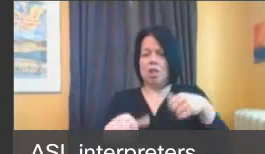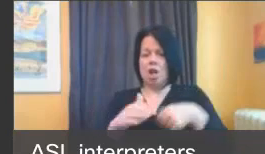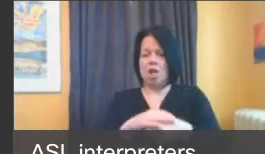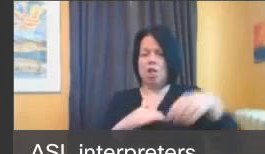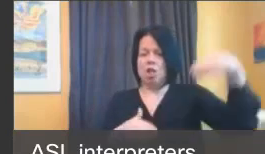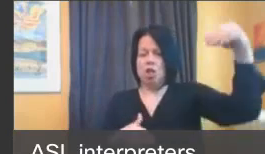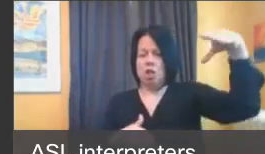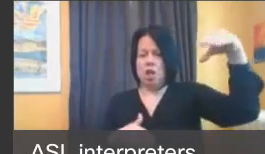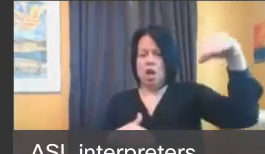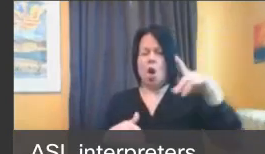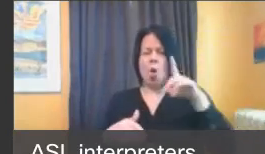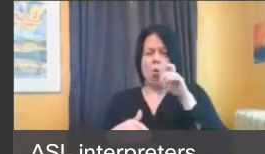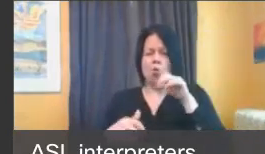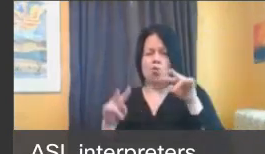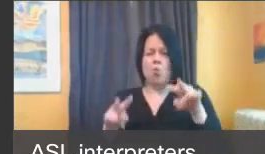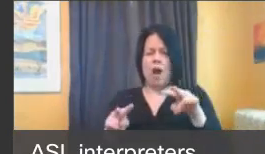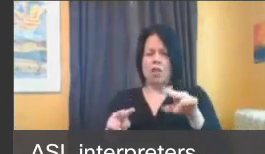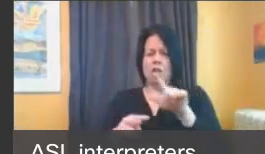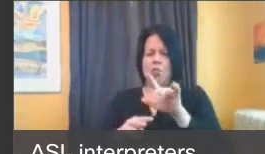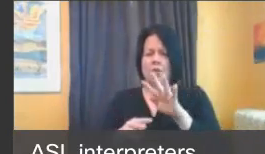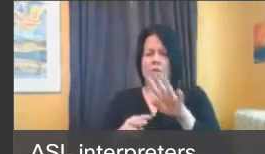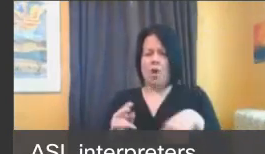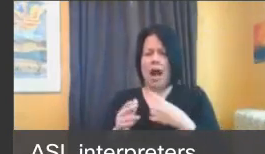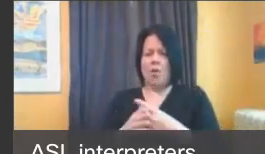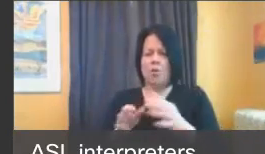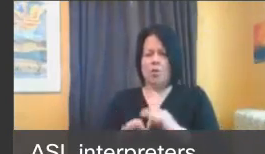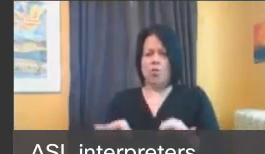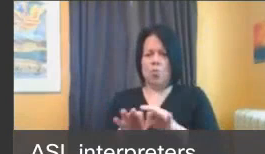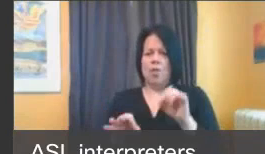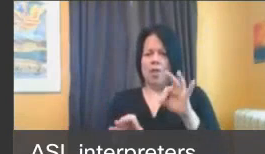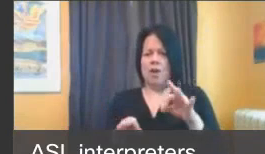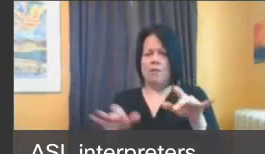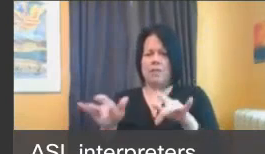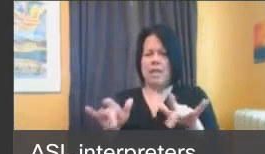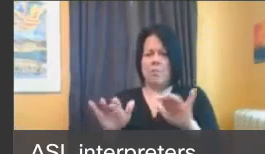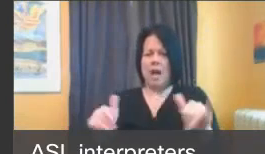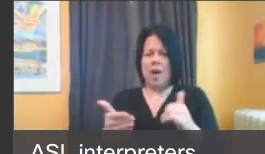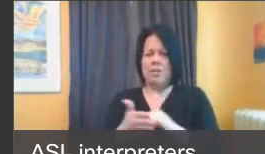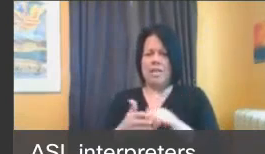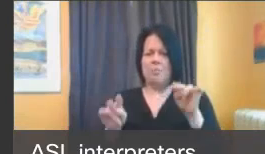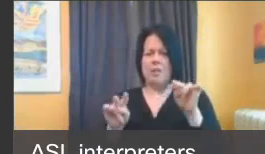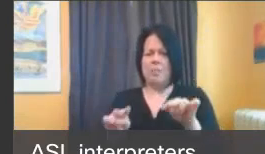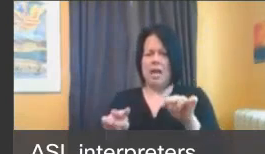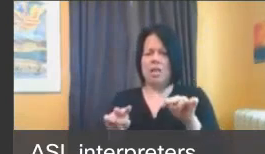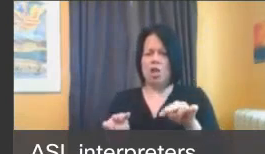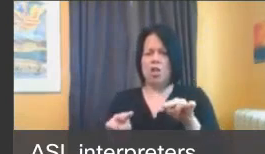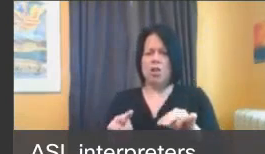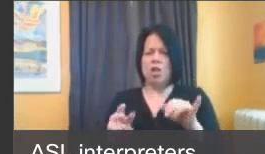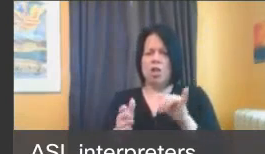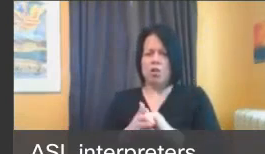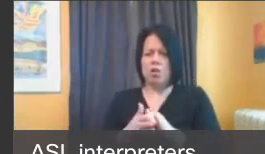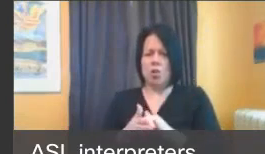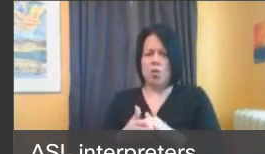who's watching all of that tape, those 24 hours worth of tape? How is that being monitored so that that